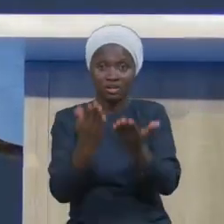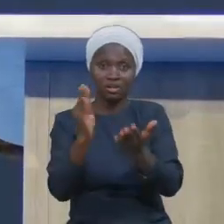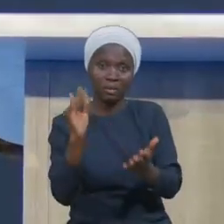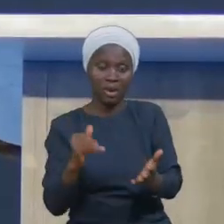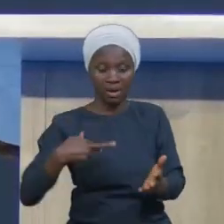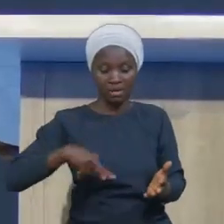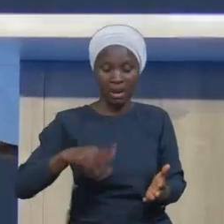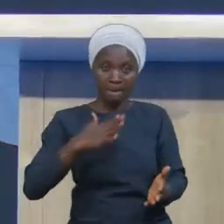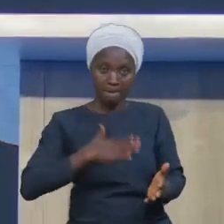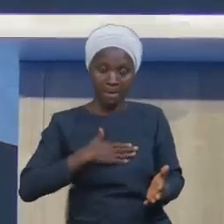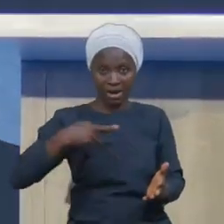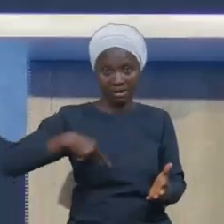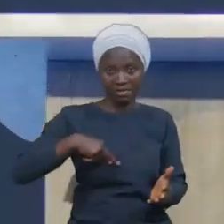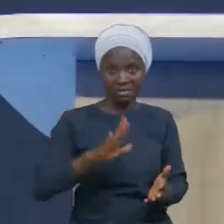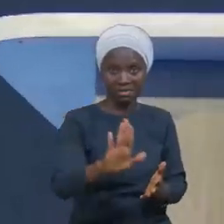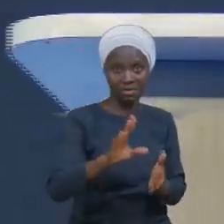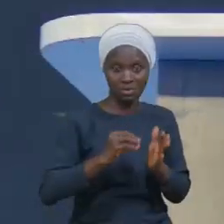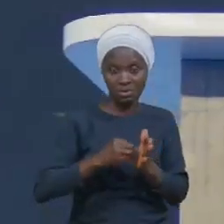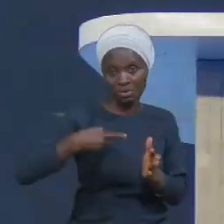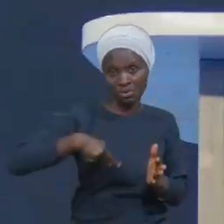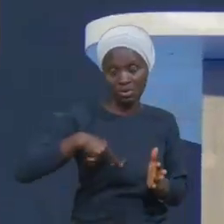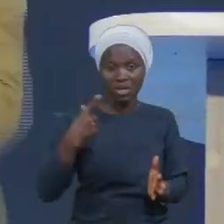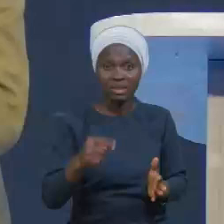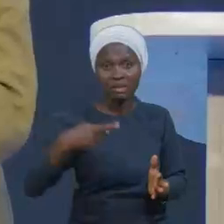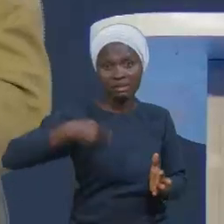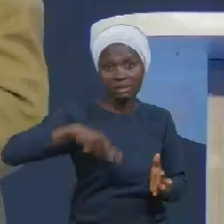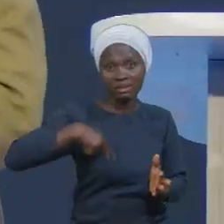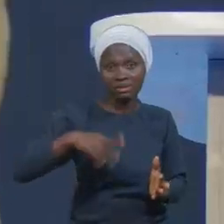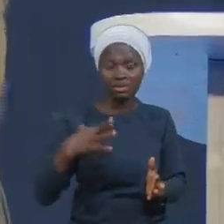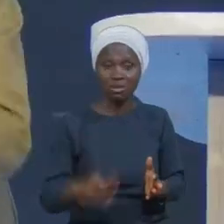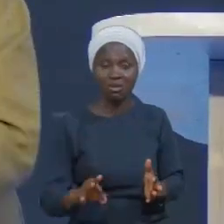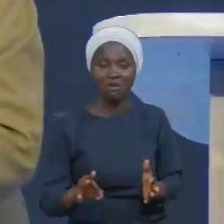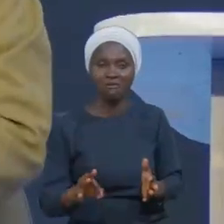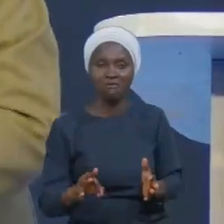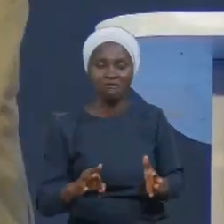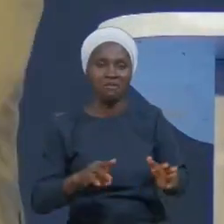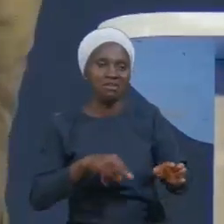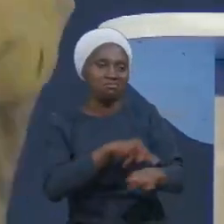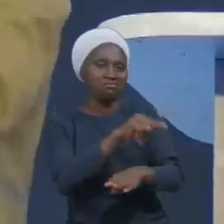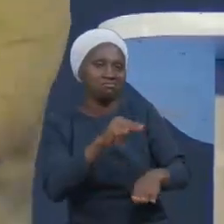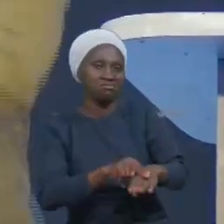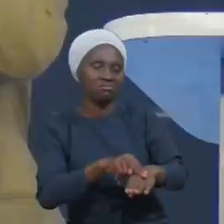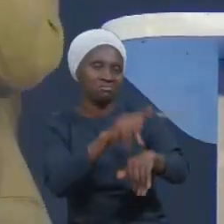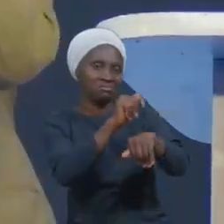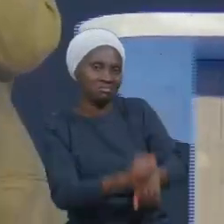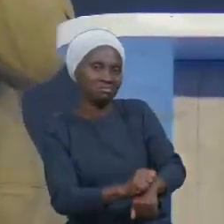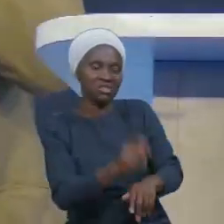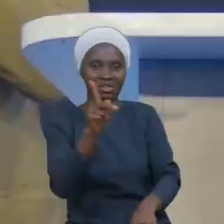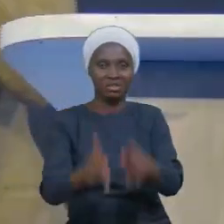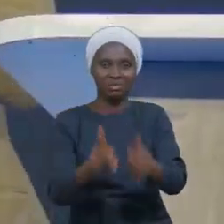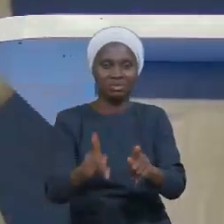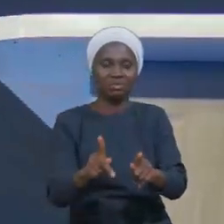your religion, the religion of native people, local people, international